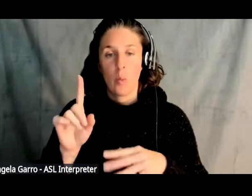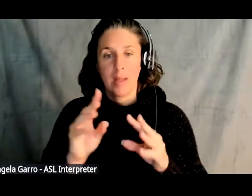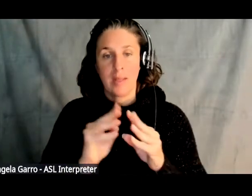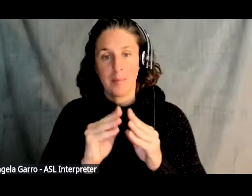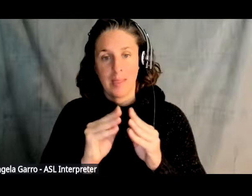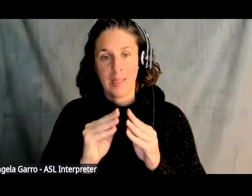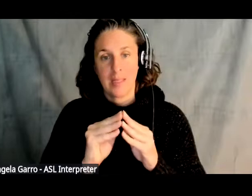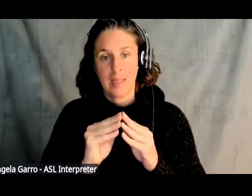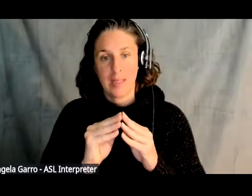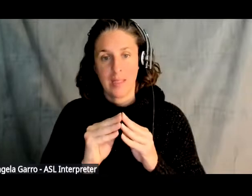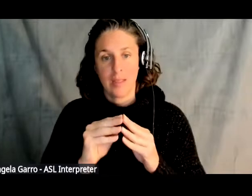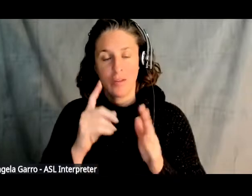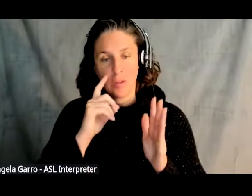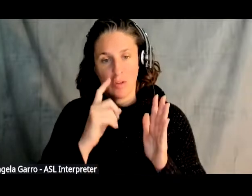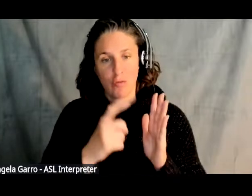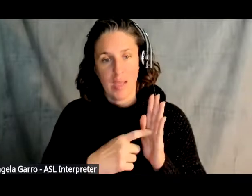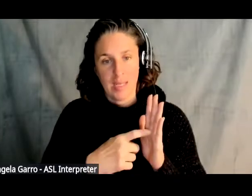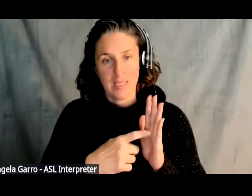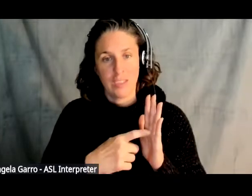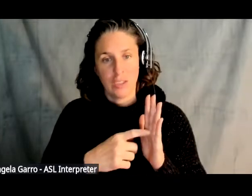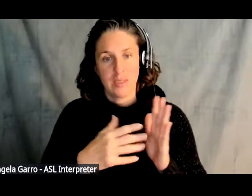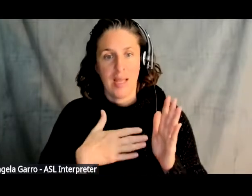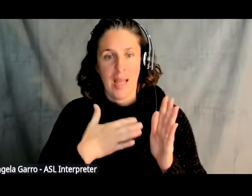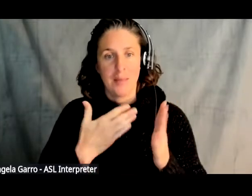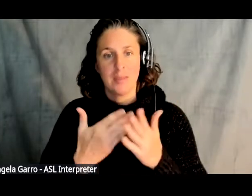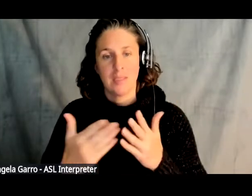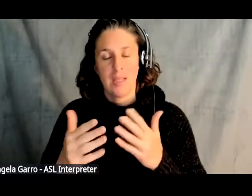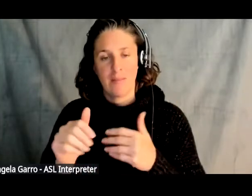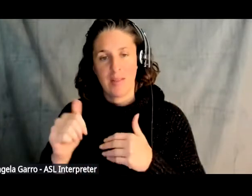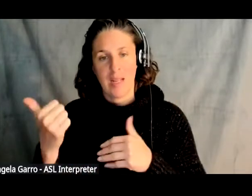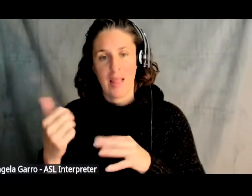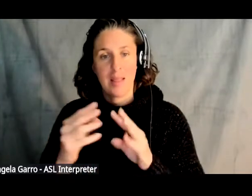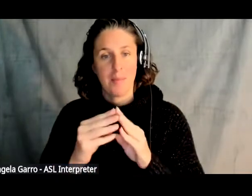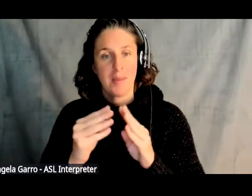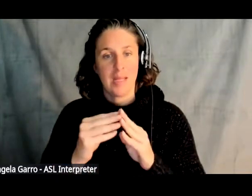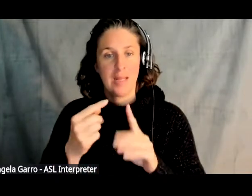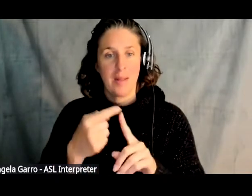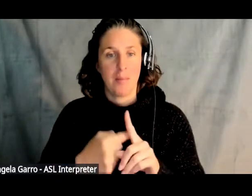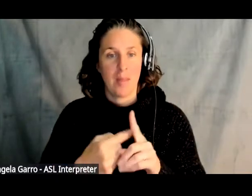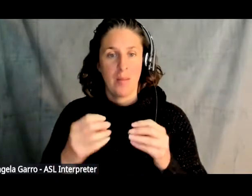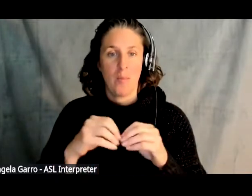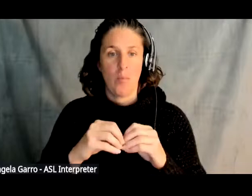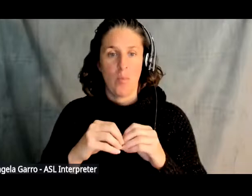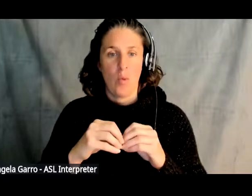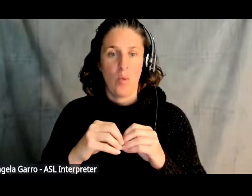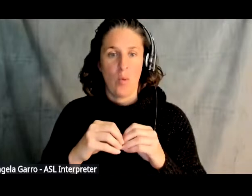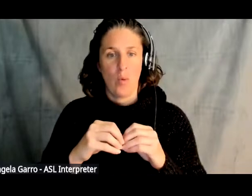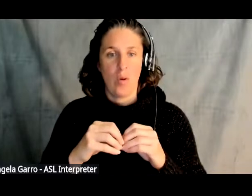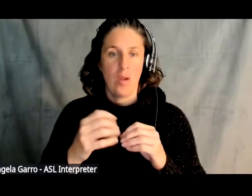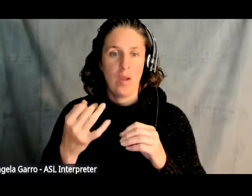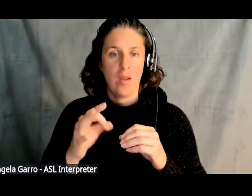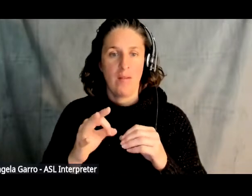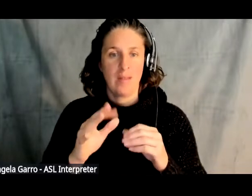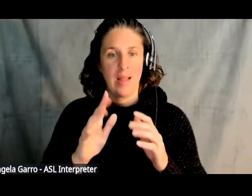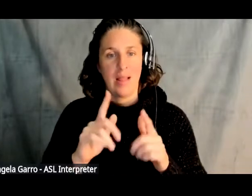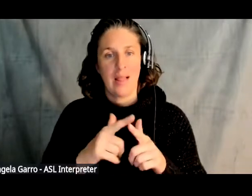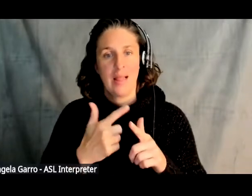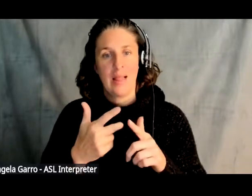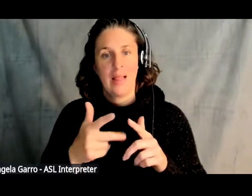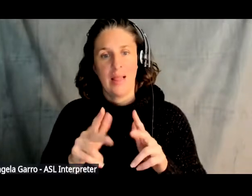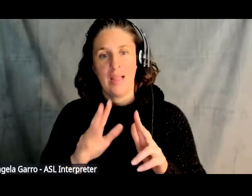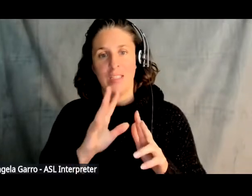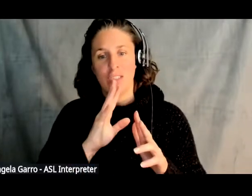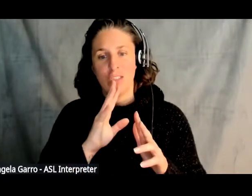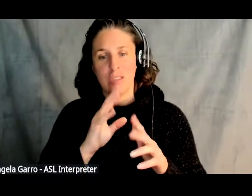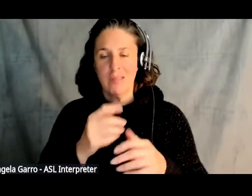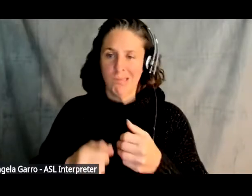the recognitions and Yep. happy stuff. And Yeah. then another meeting of the month is more of the, like, let's talk about some, Roll up our